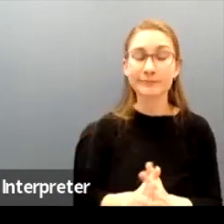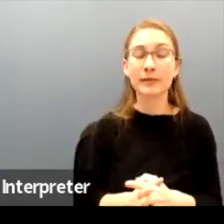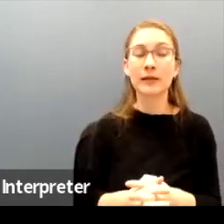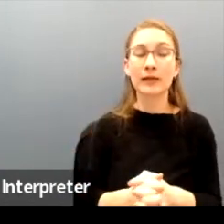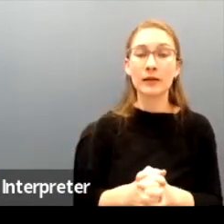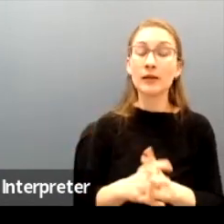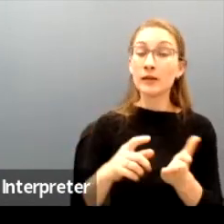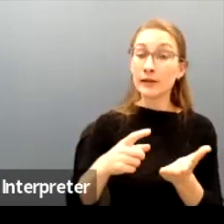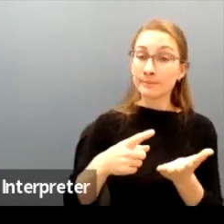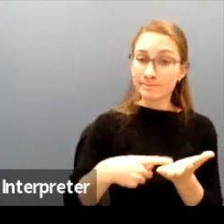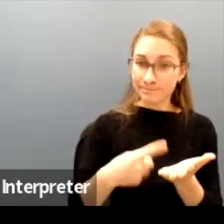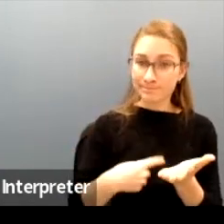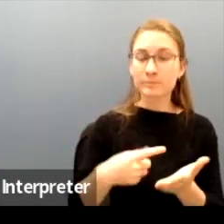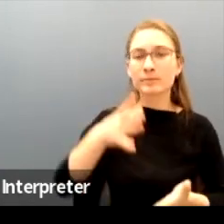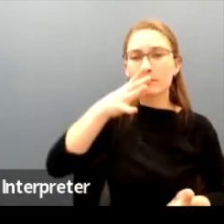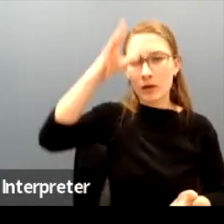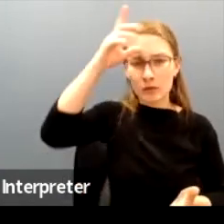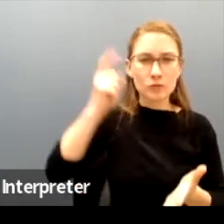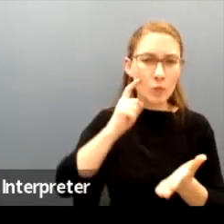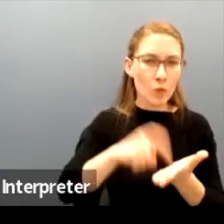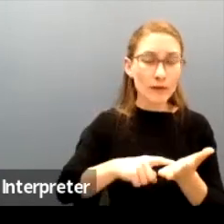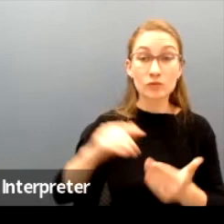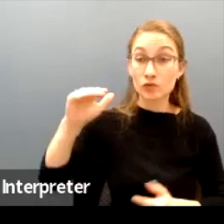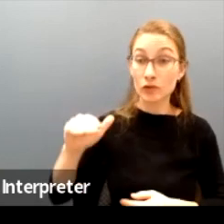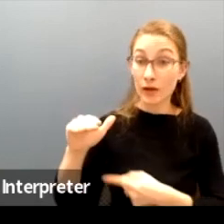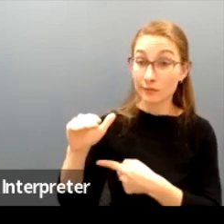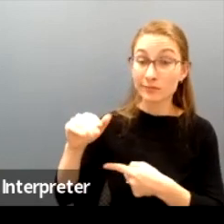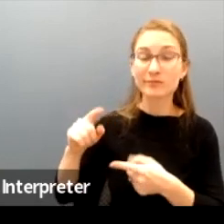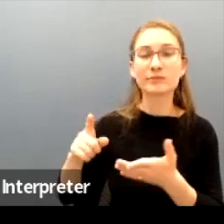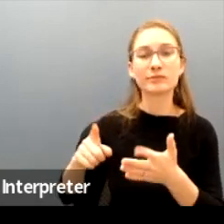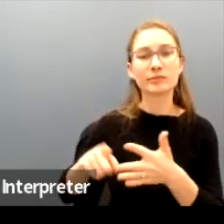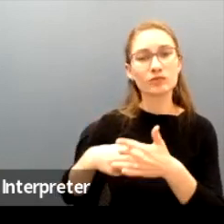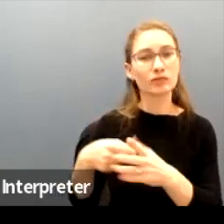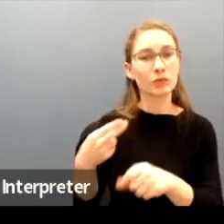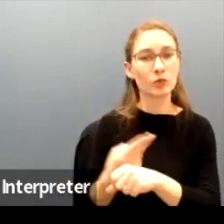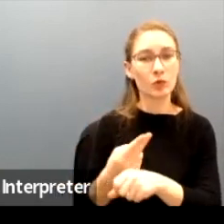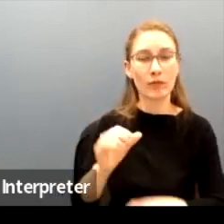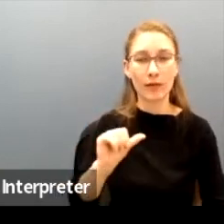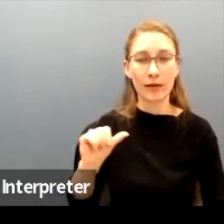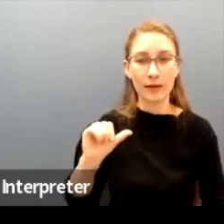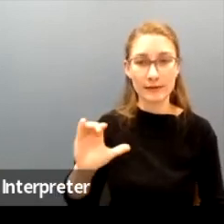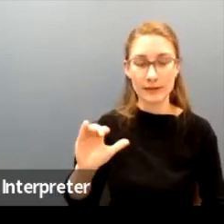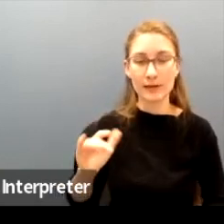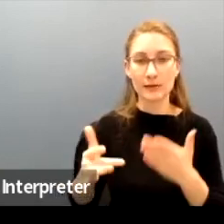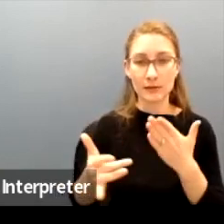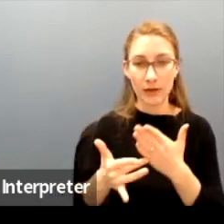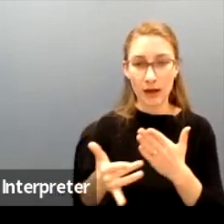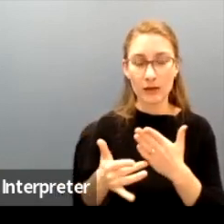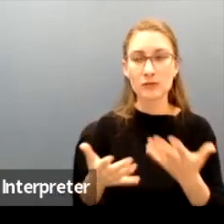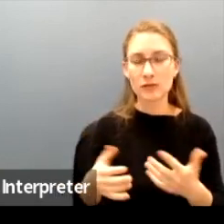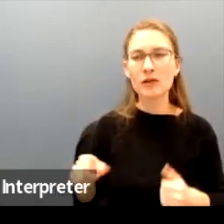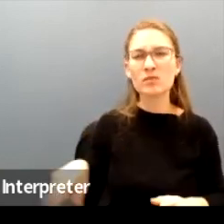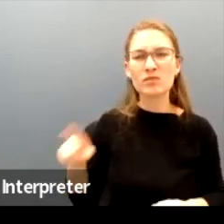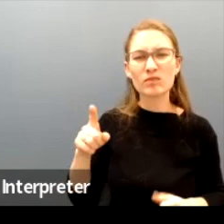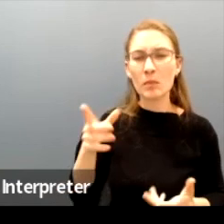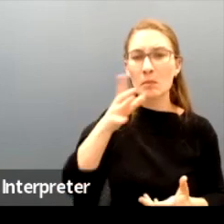child starts to use an AAC device, they are fearful that the child may never communicate with words